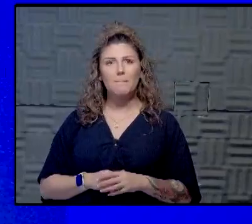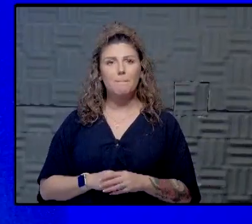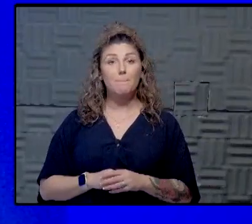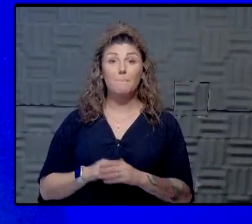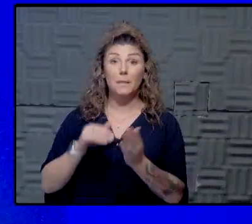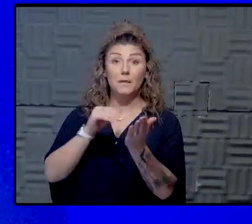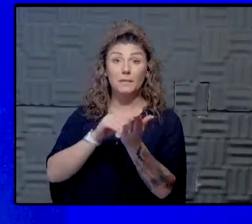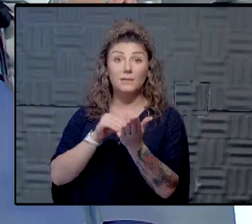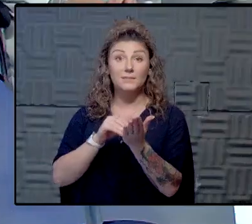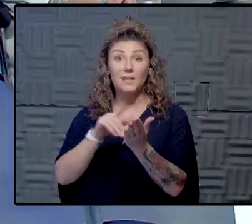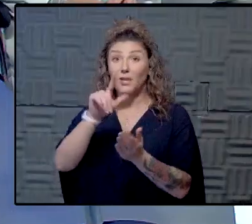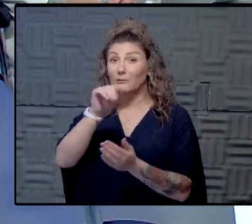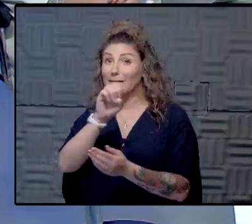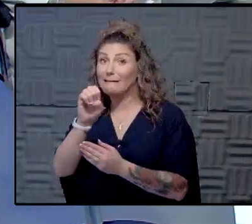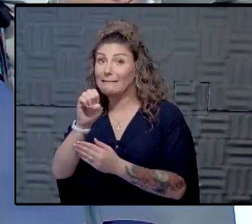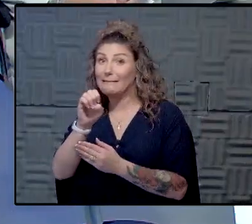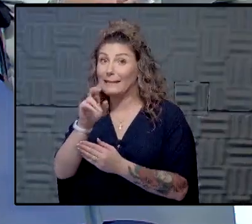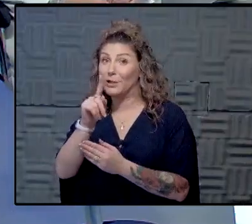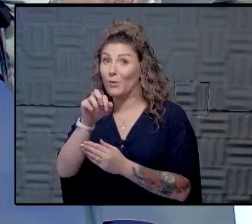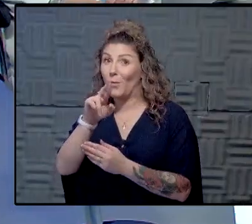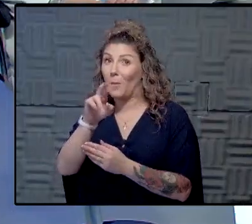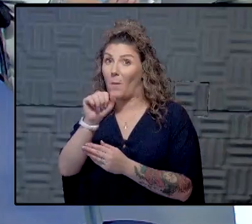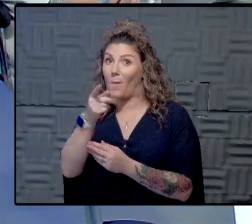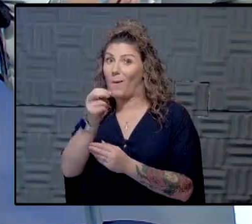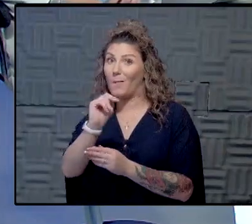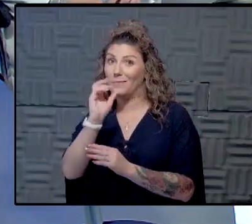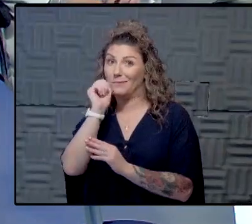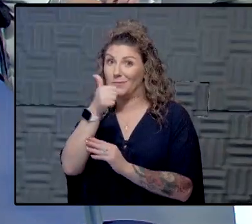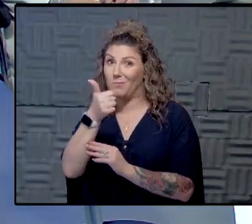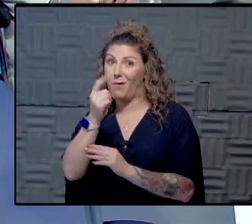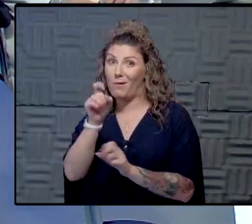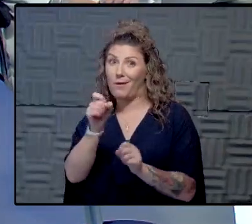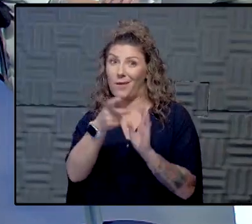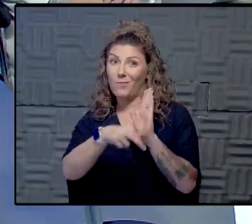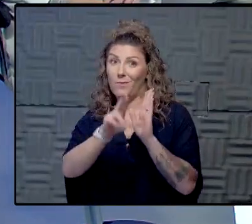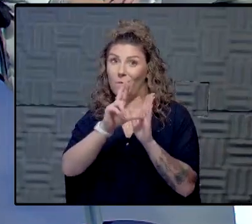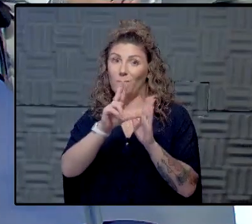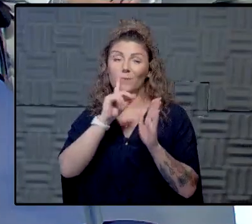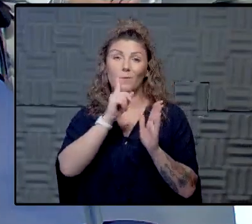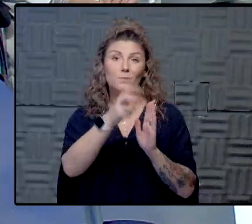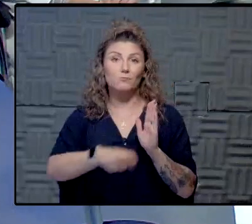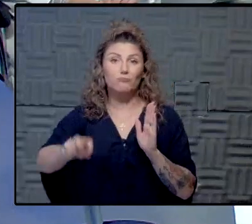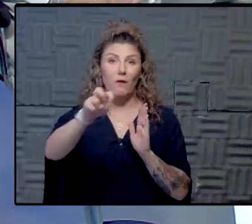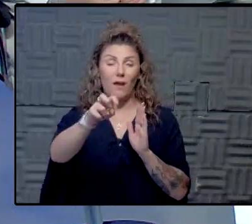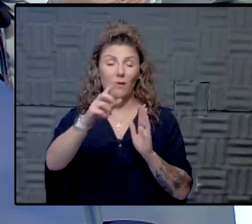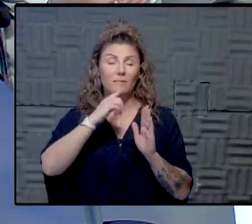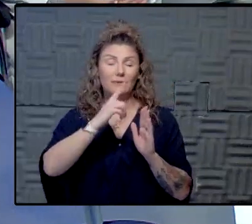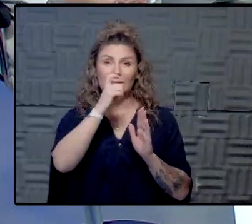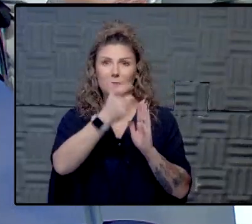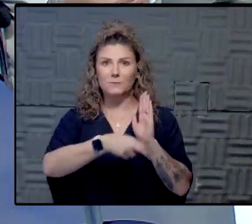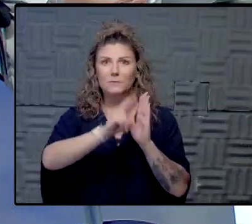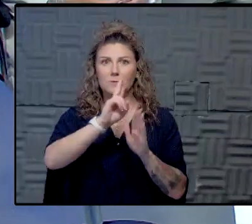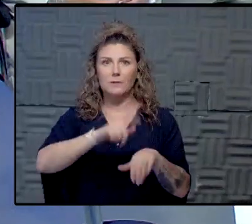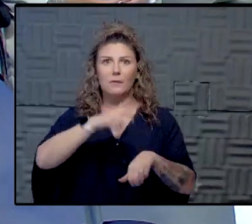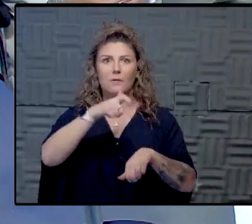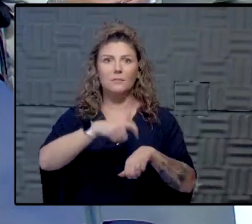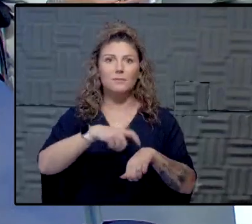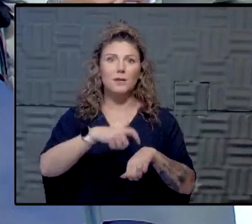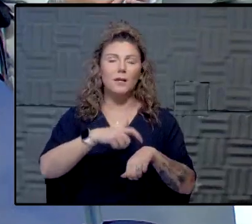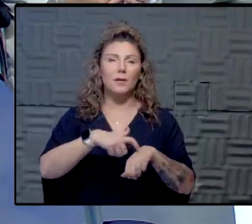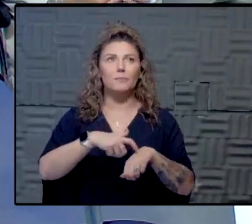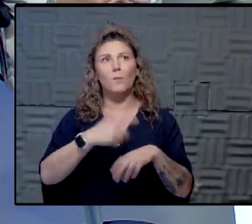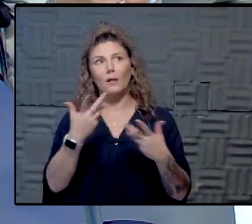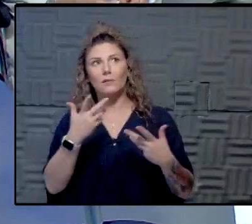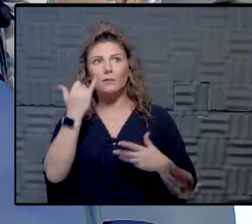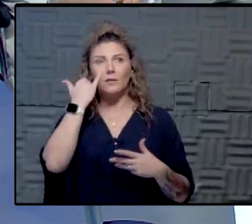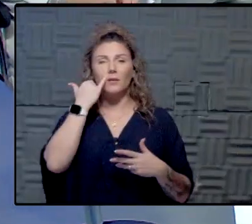Dr. Norman's in tomorrow. Maybe Yeah, we can that's ask gotta him that. say- And I can review the travel. I just haven't reviewed it so long because there really hasn't been anything unless you're